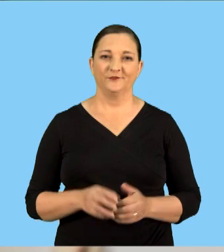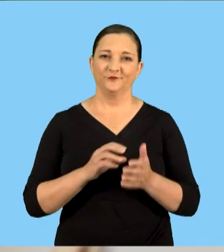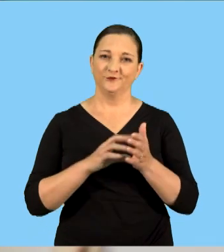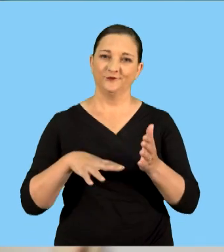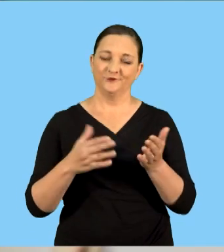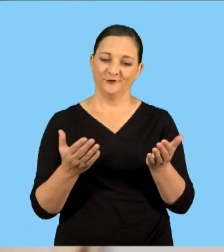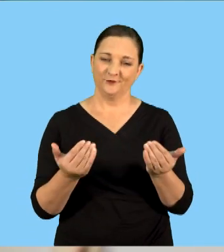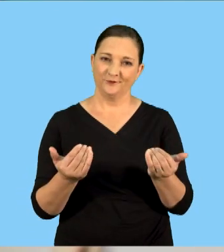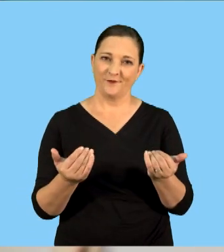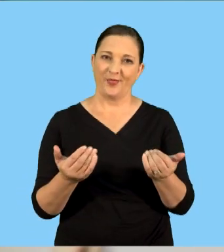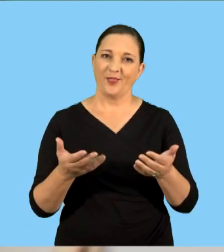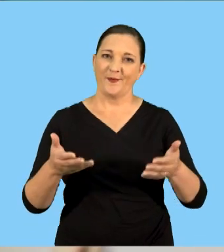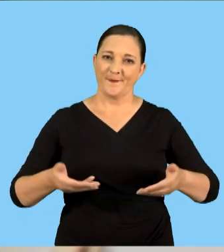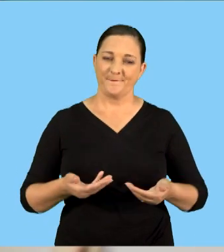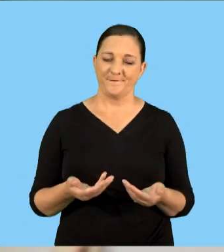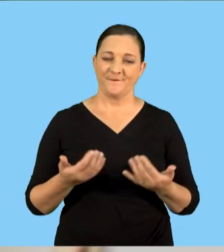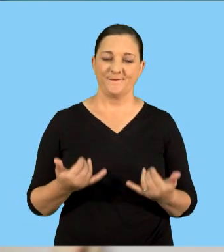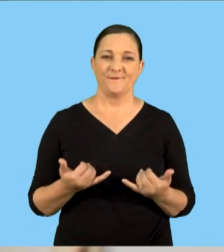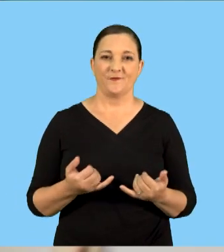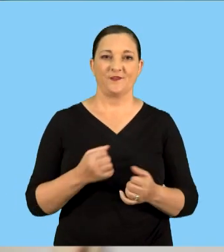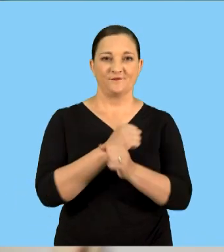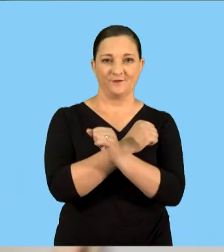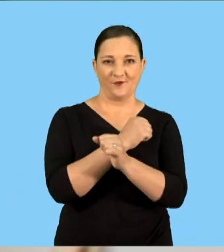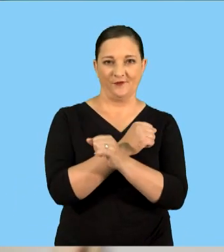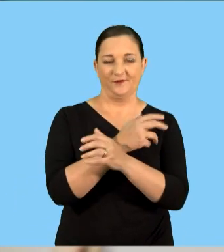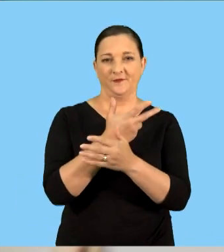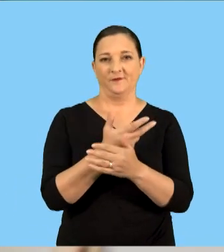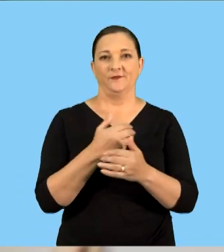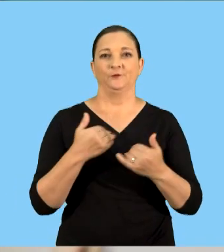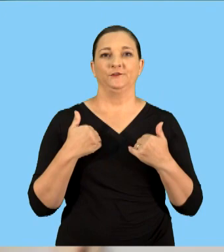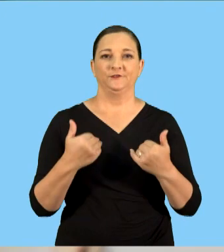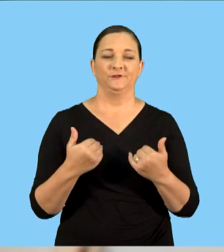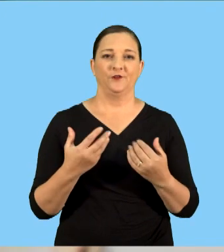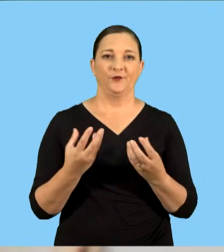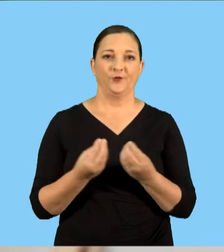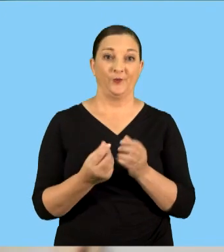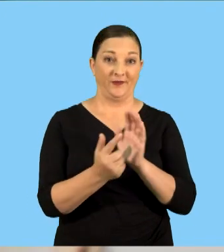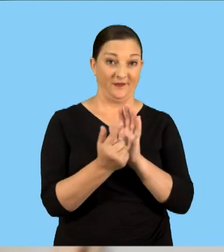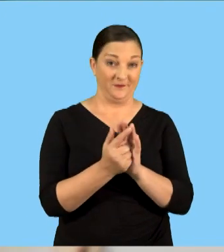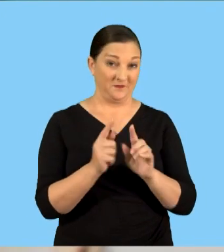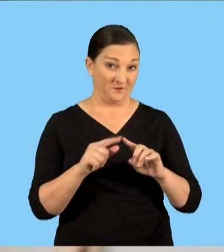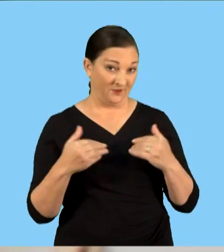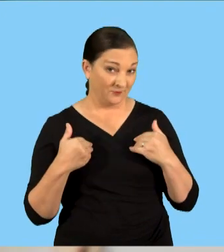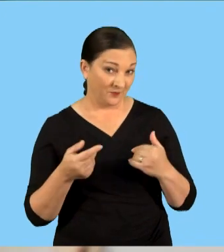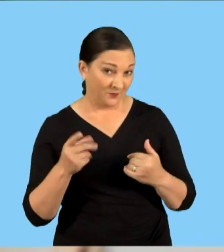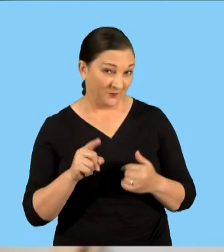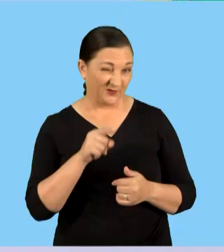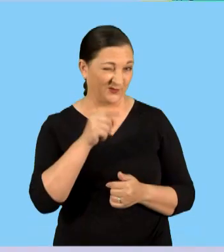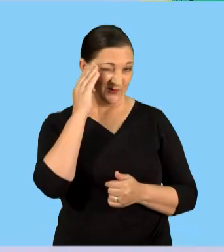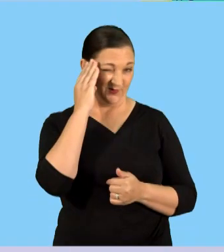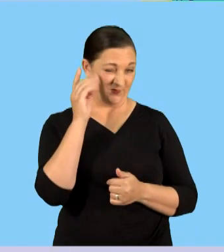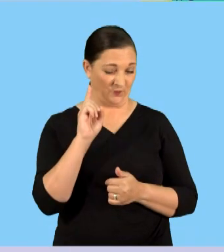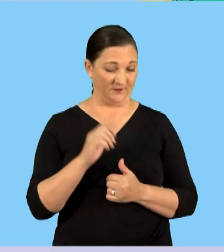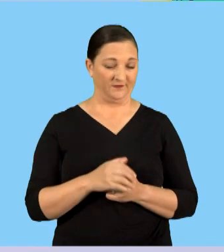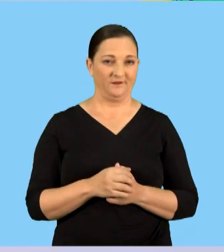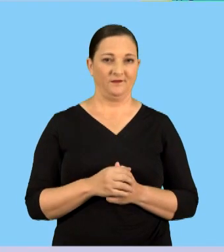Welcome learners to today's lesson of multiplication and division of polynomials. Let's start off our lesson with a did you know.